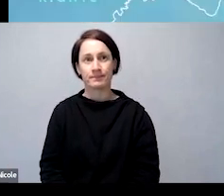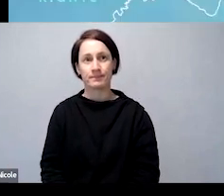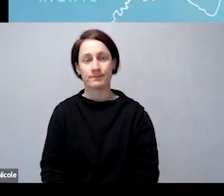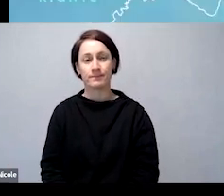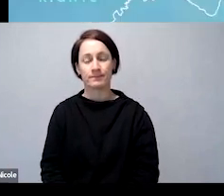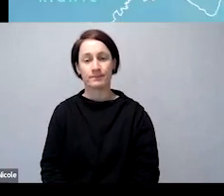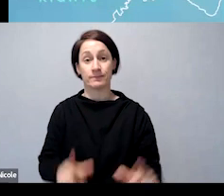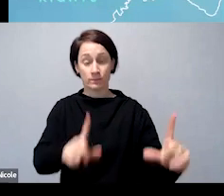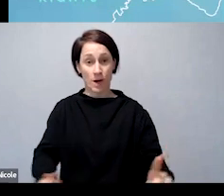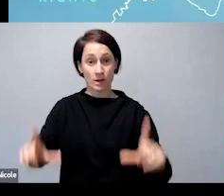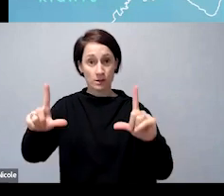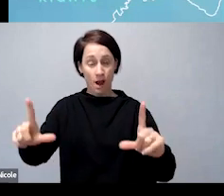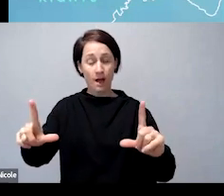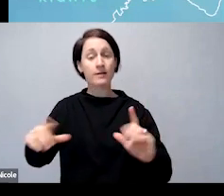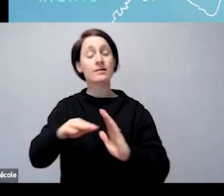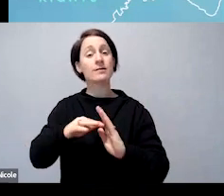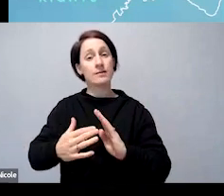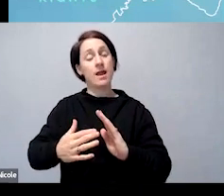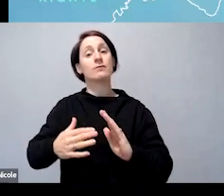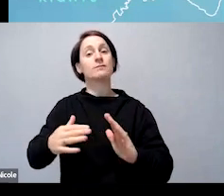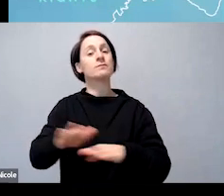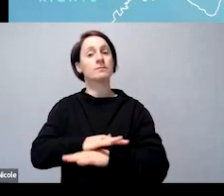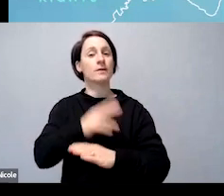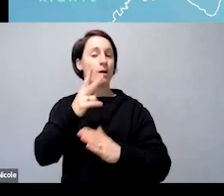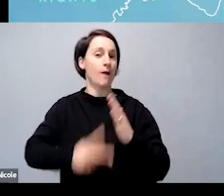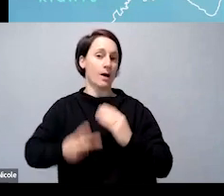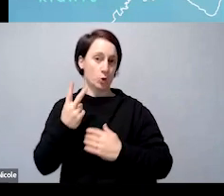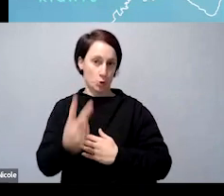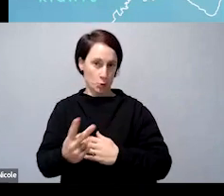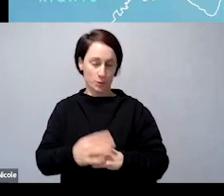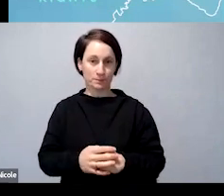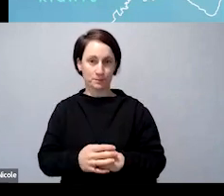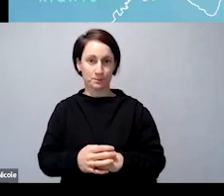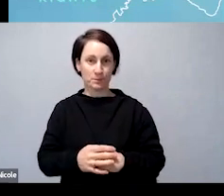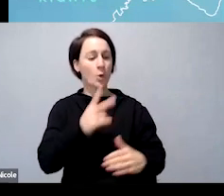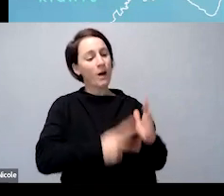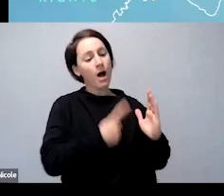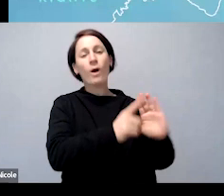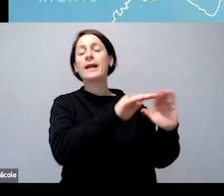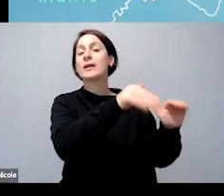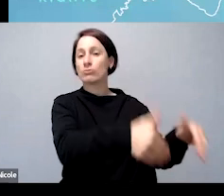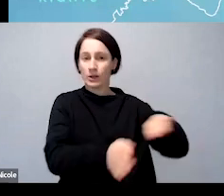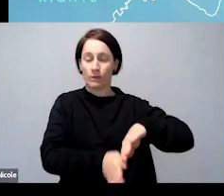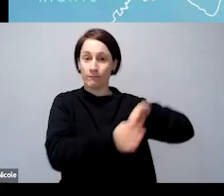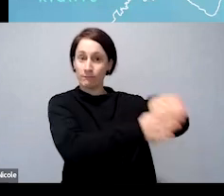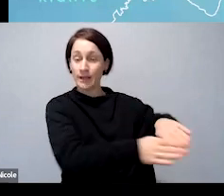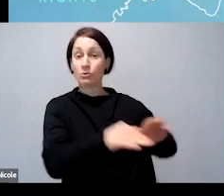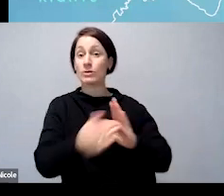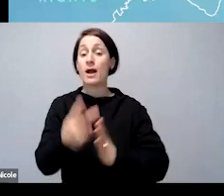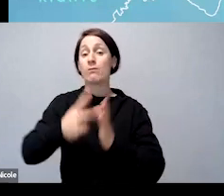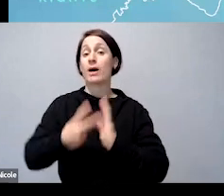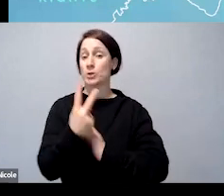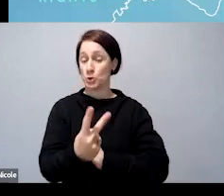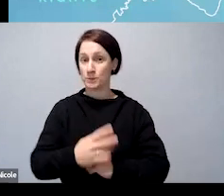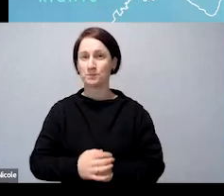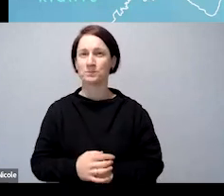This slide shows part 2 of the framework. We're beyond the introduction now, and I'll move into what part 2 is about. It's